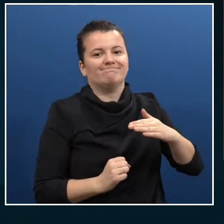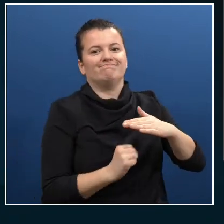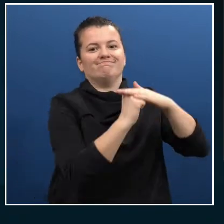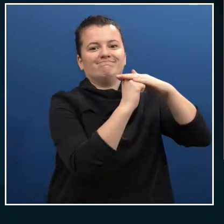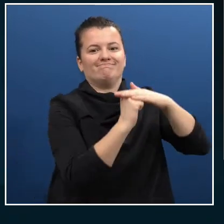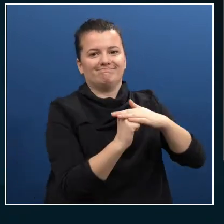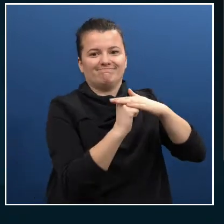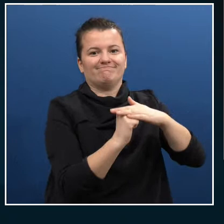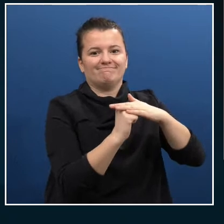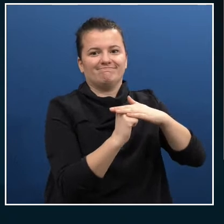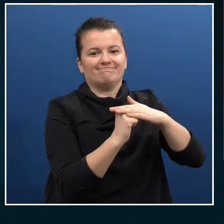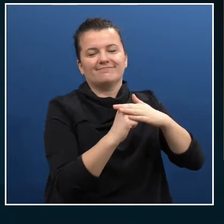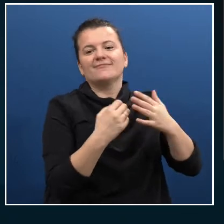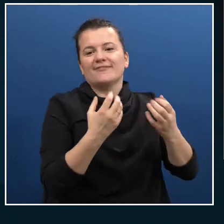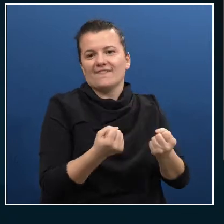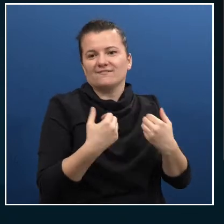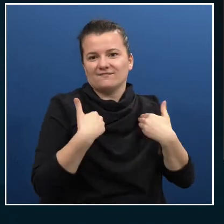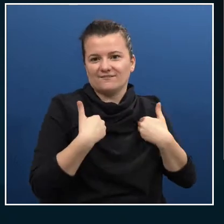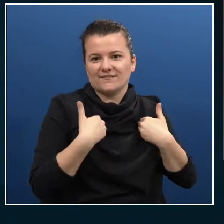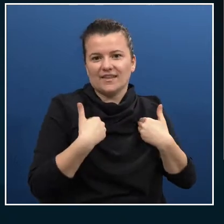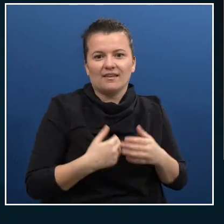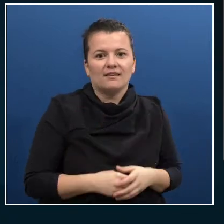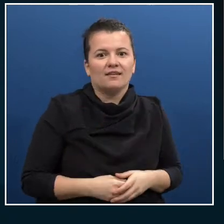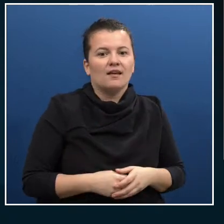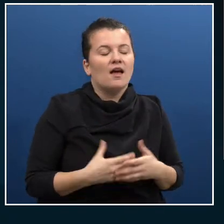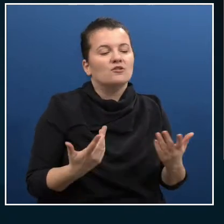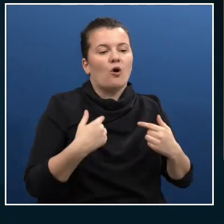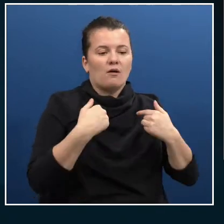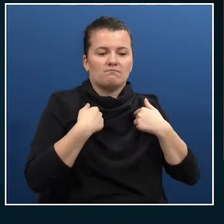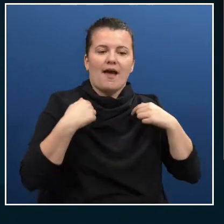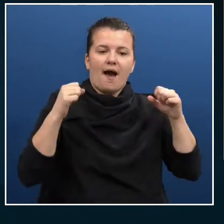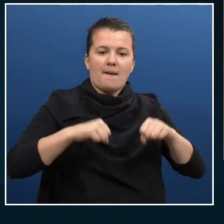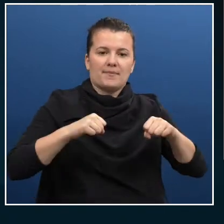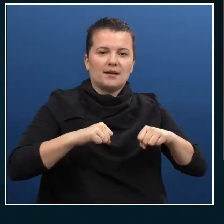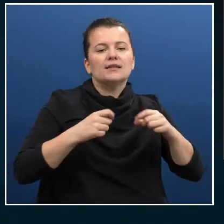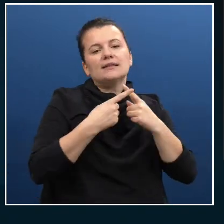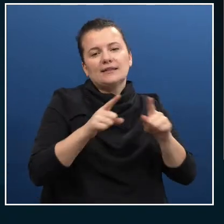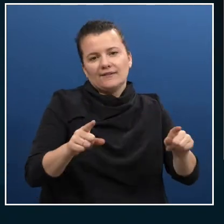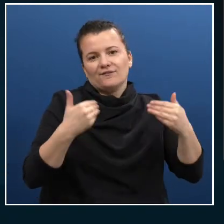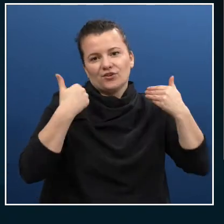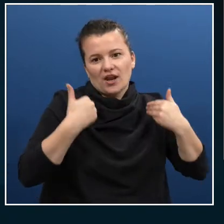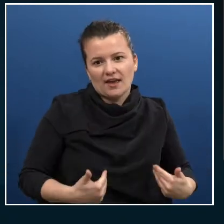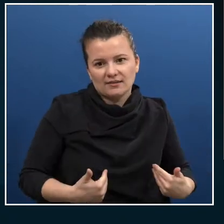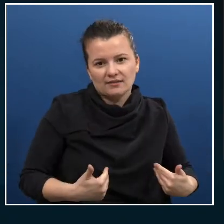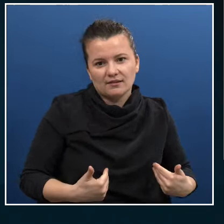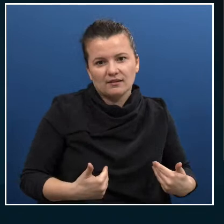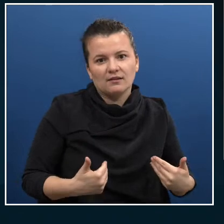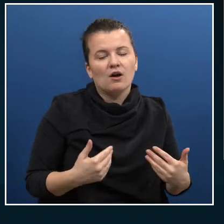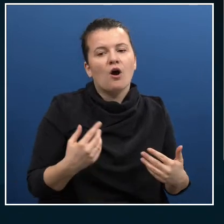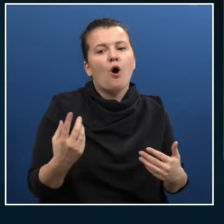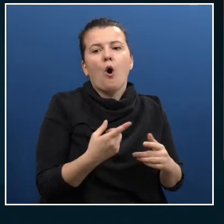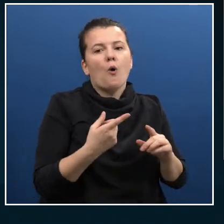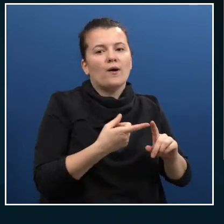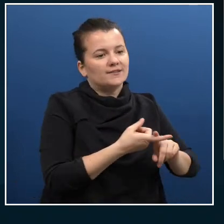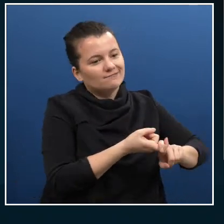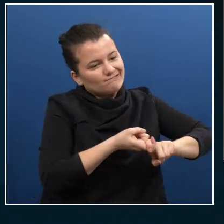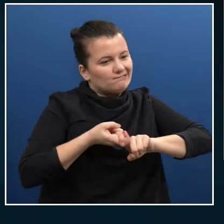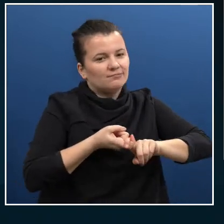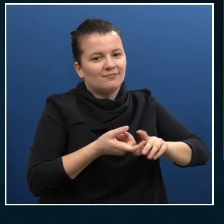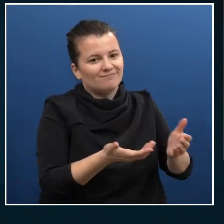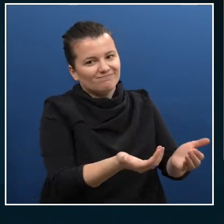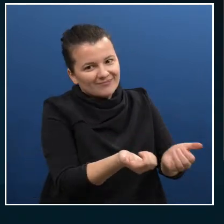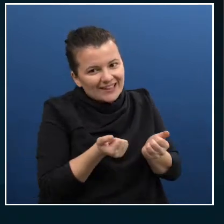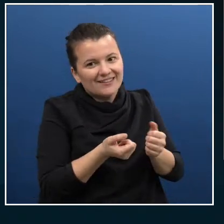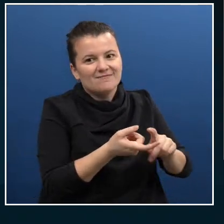people who are differently abled really bolt on to get around that. You can see here I am